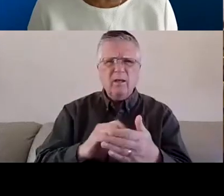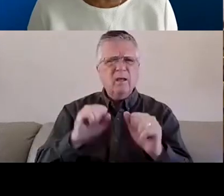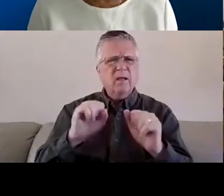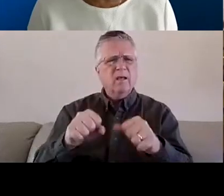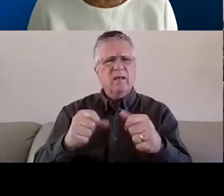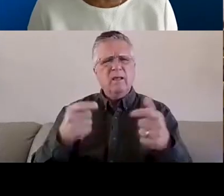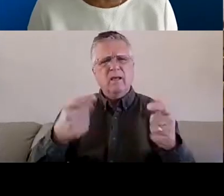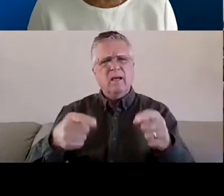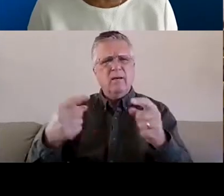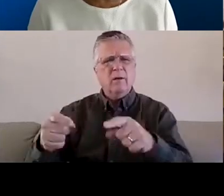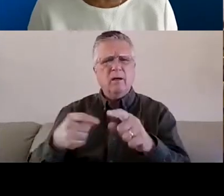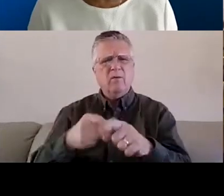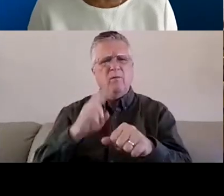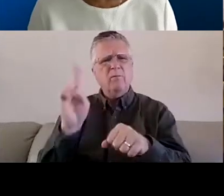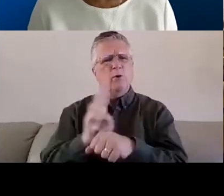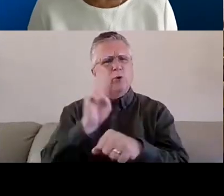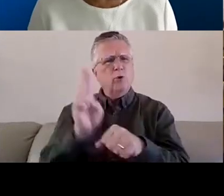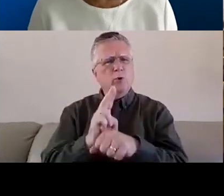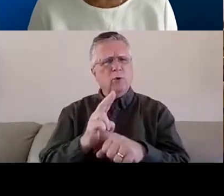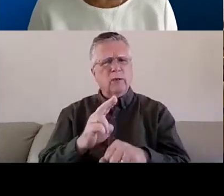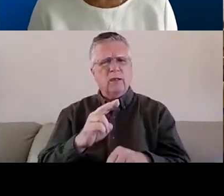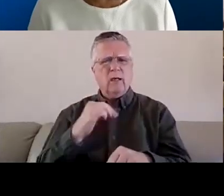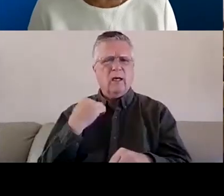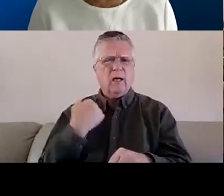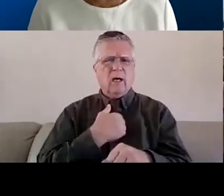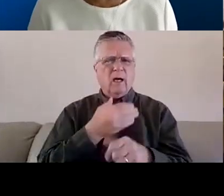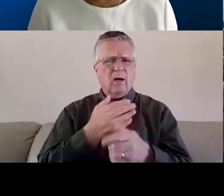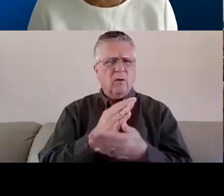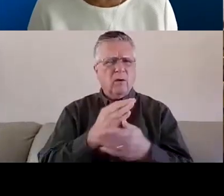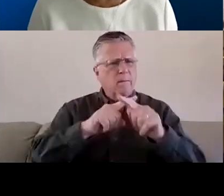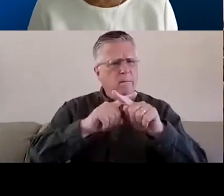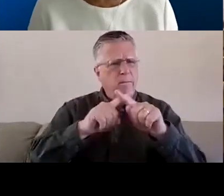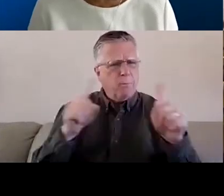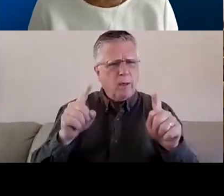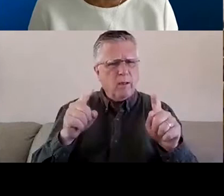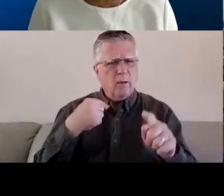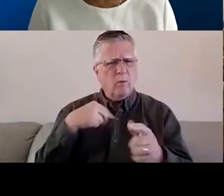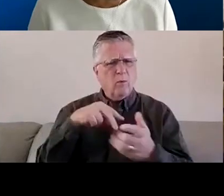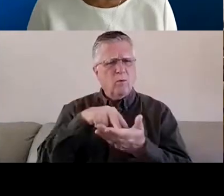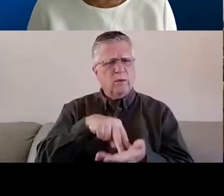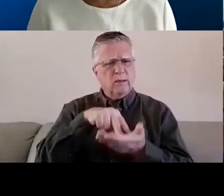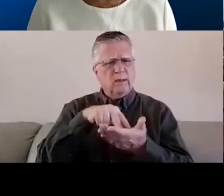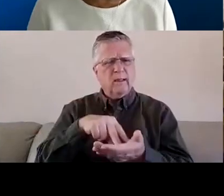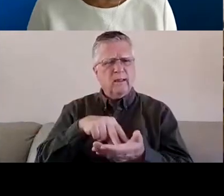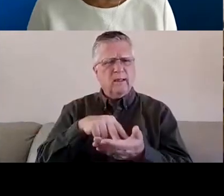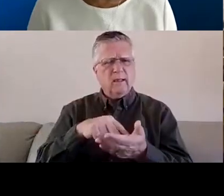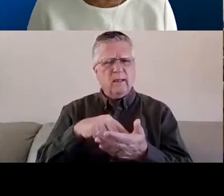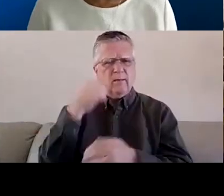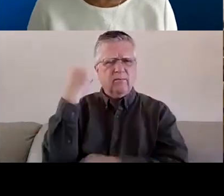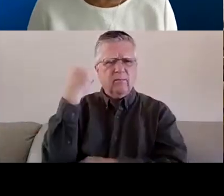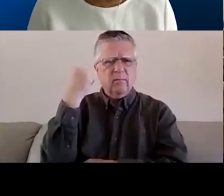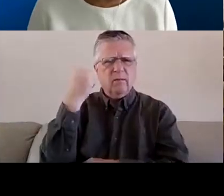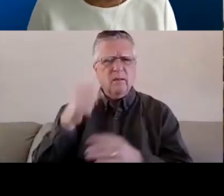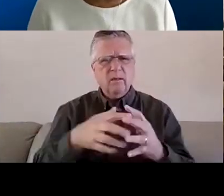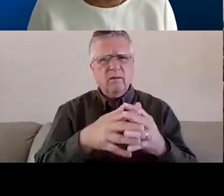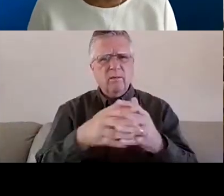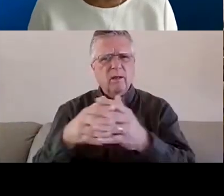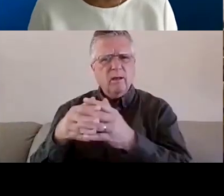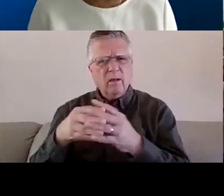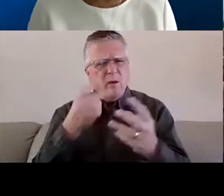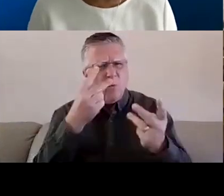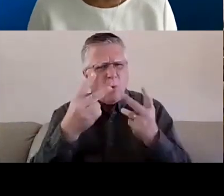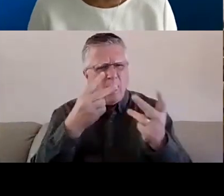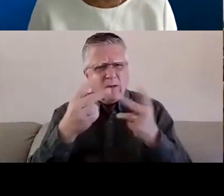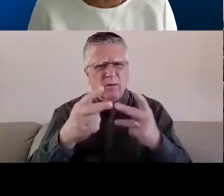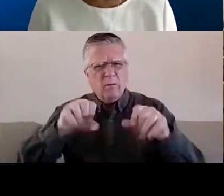the exercise of such of that right. However, what we are experiencing here in America is the wanton violation of our rights and